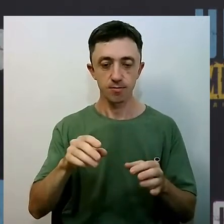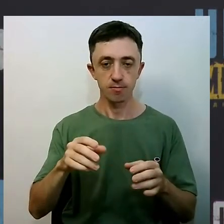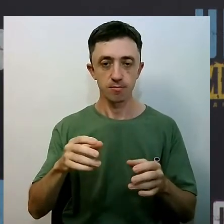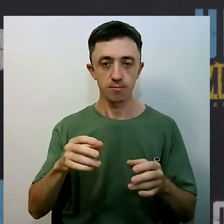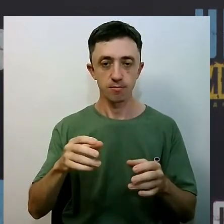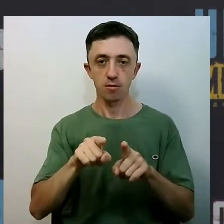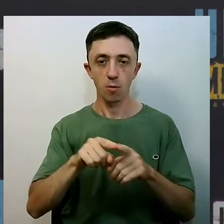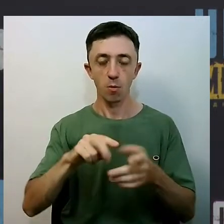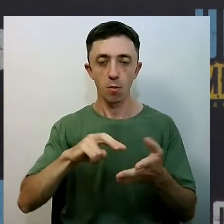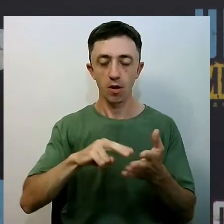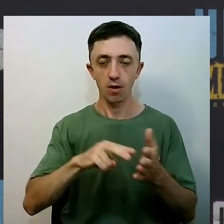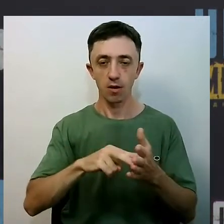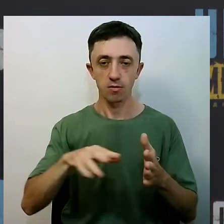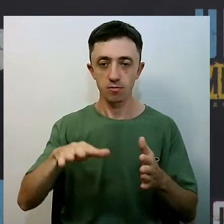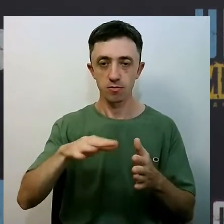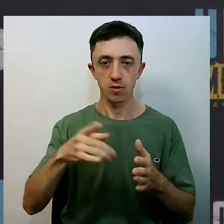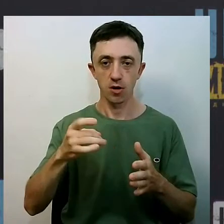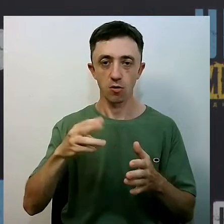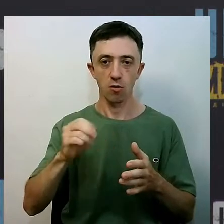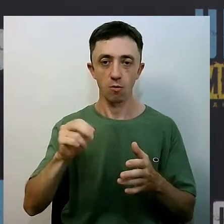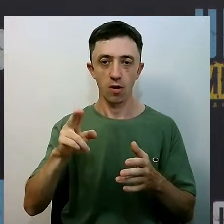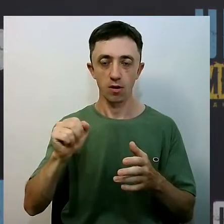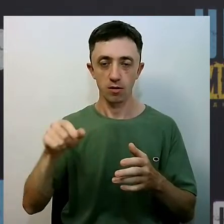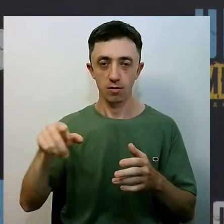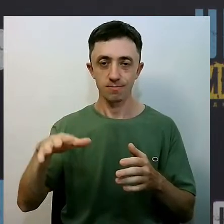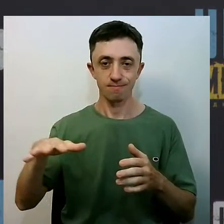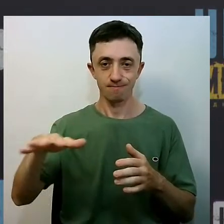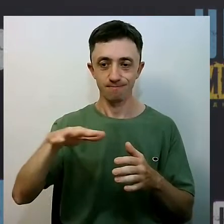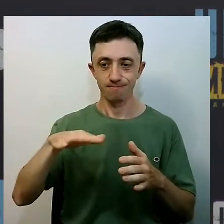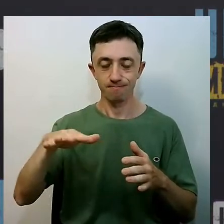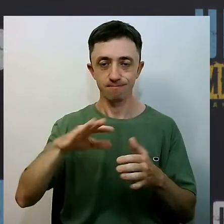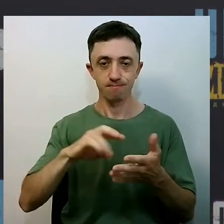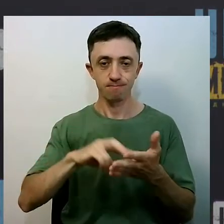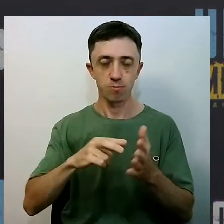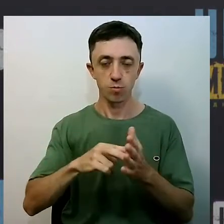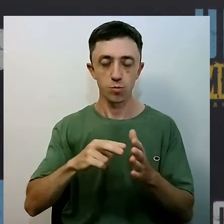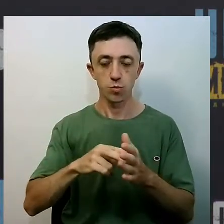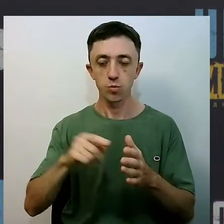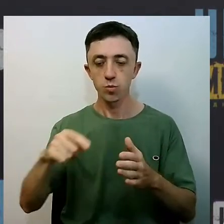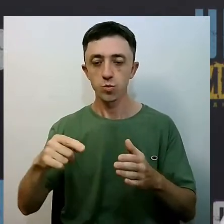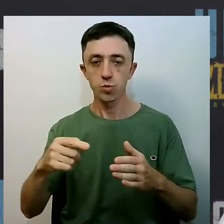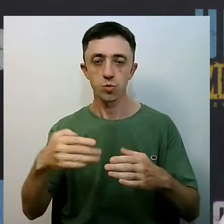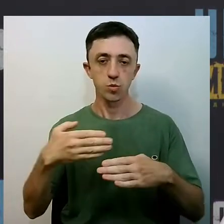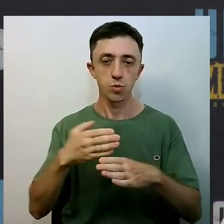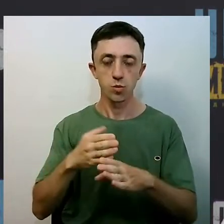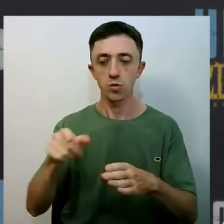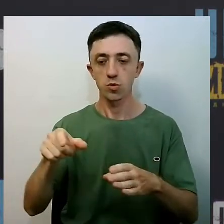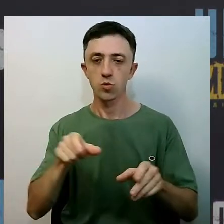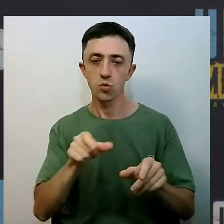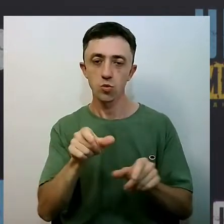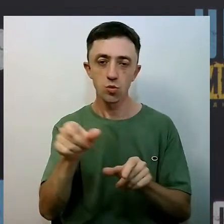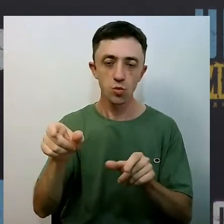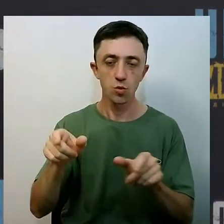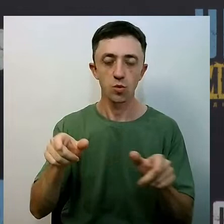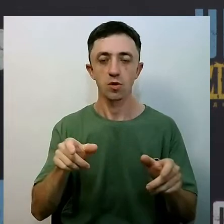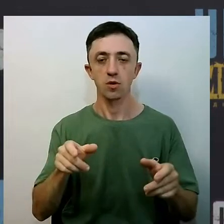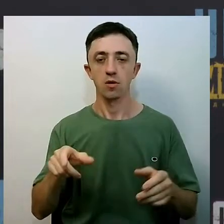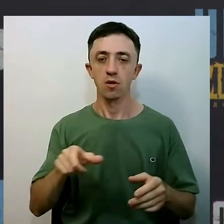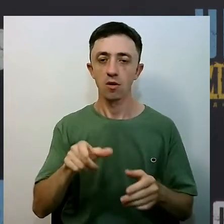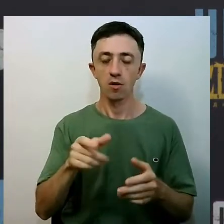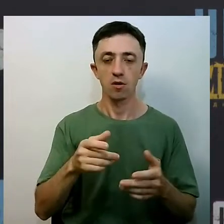Complex plans define the planning structure for territorial communities,